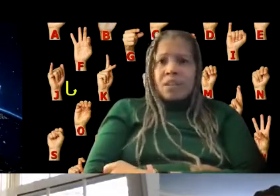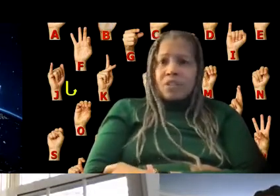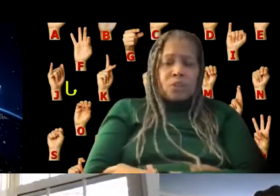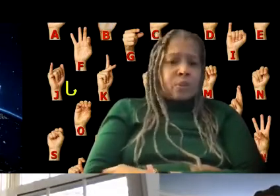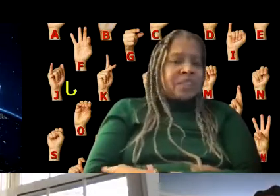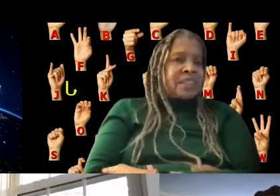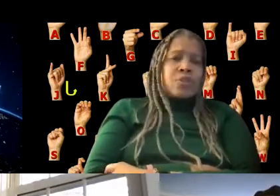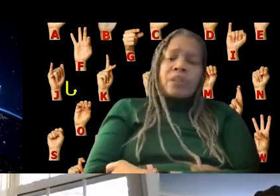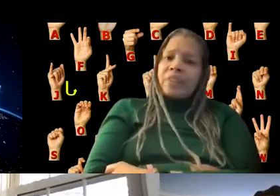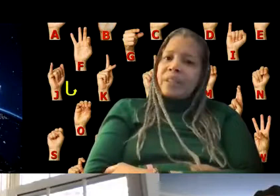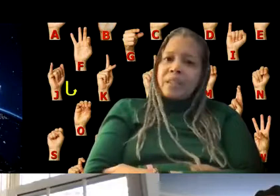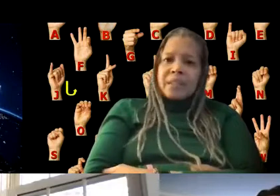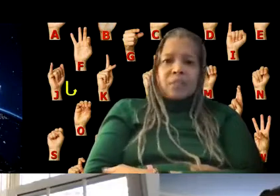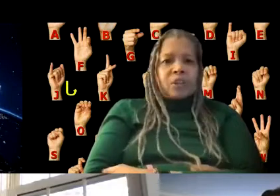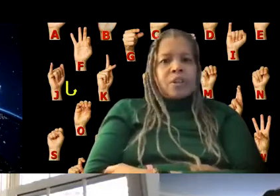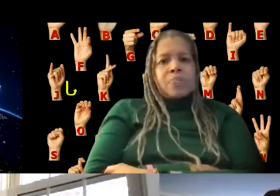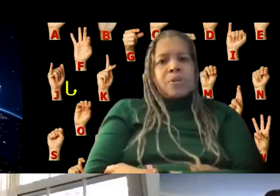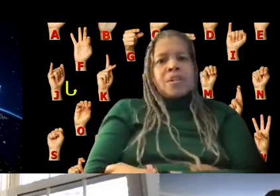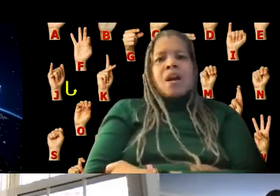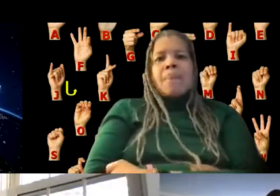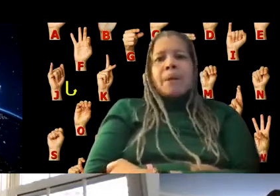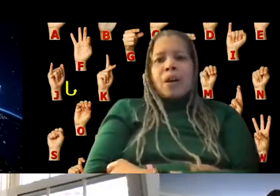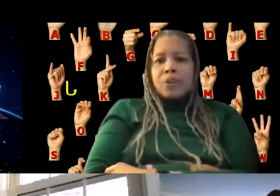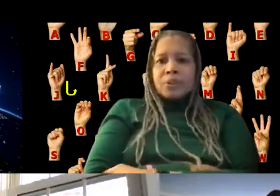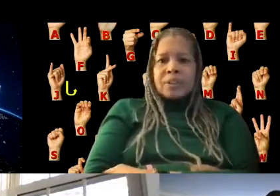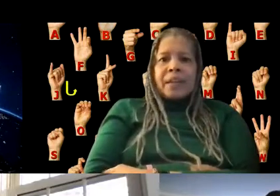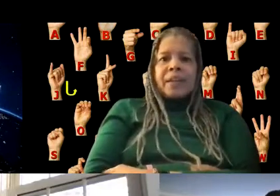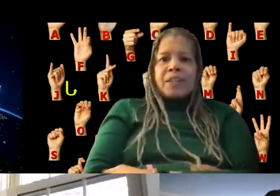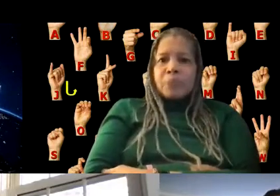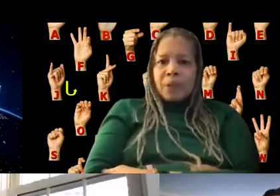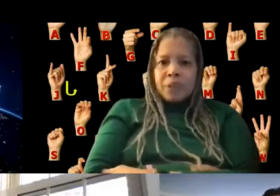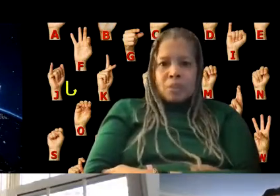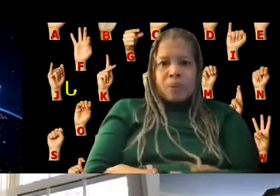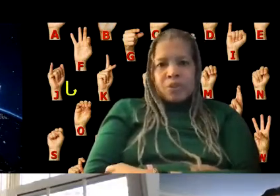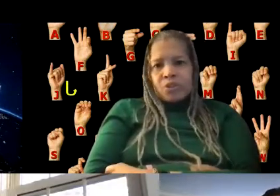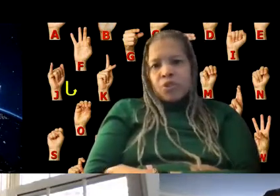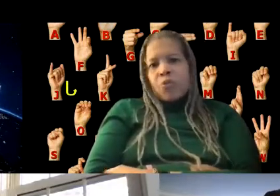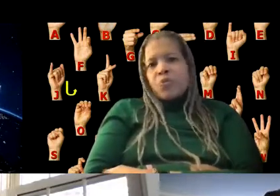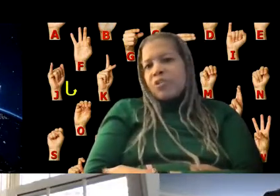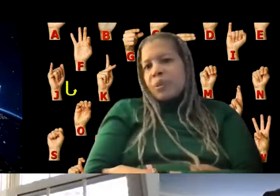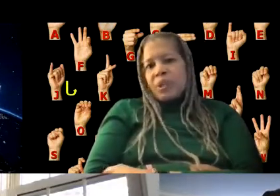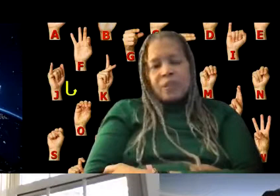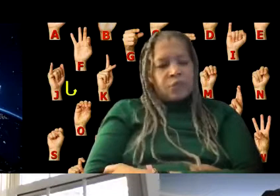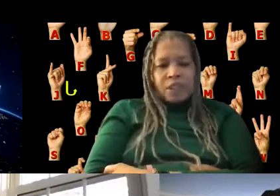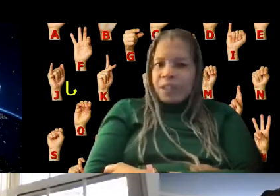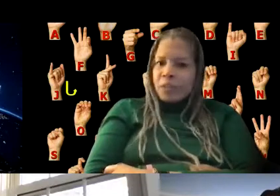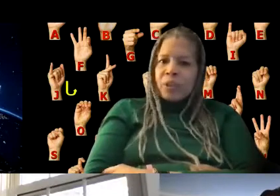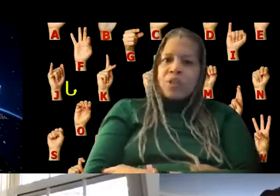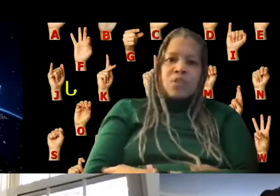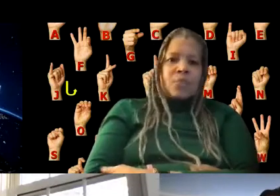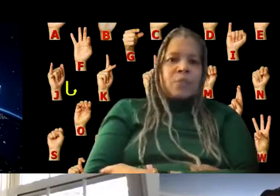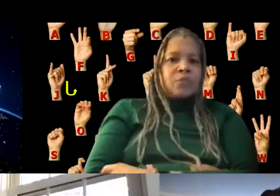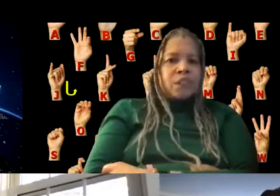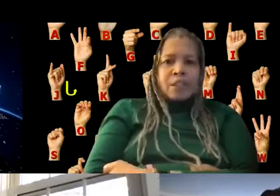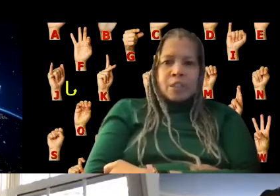religion, or sexual orientation, whatever it is, that's very important. But I also say experienced person. So we need someone that's